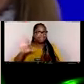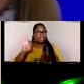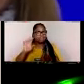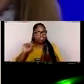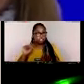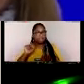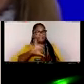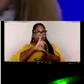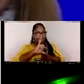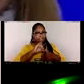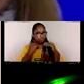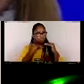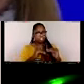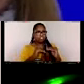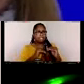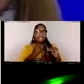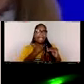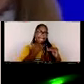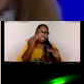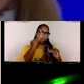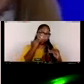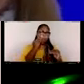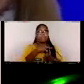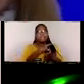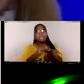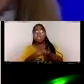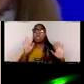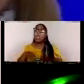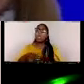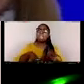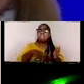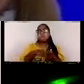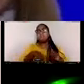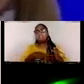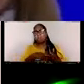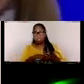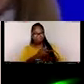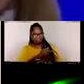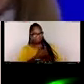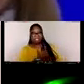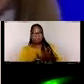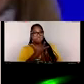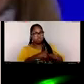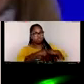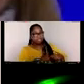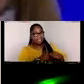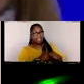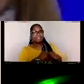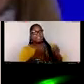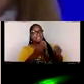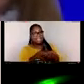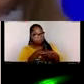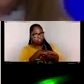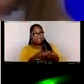restriction. I know that they say it's unaffordable, but I would prefer to protect the neighborhood instead of the profits of the